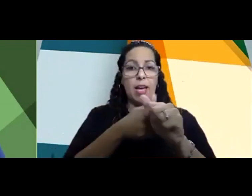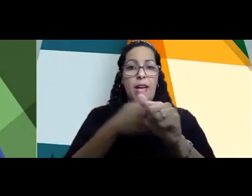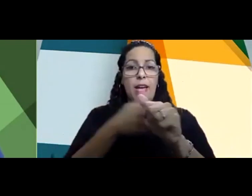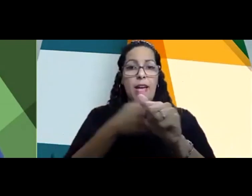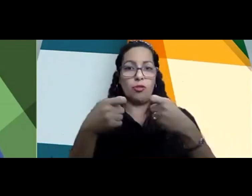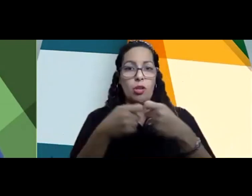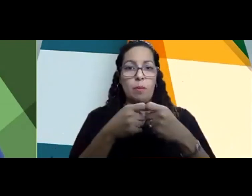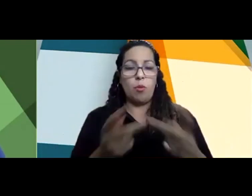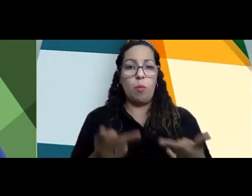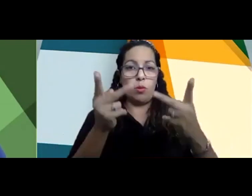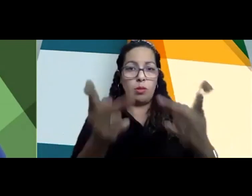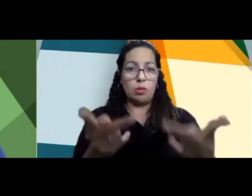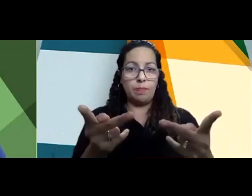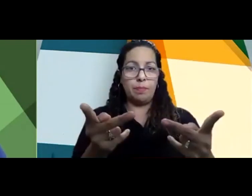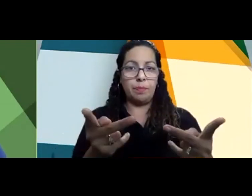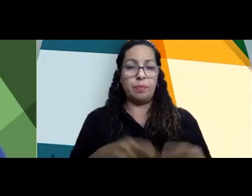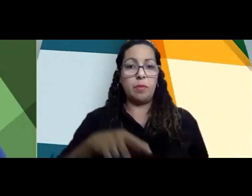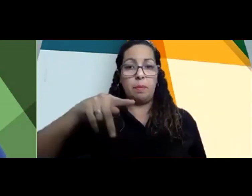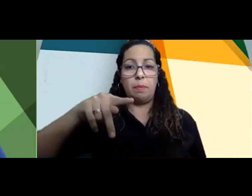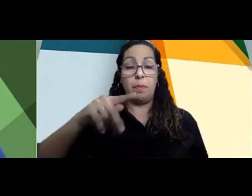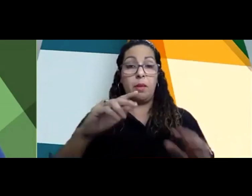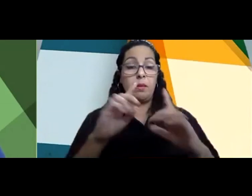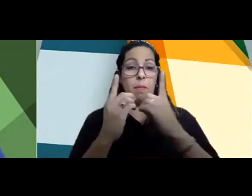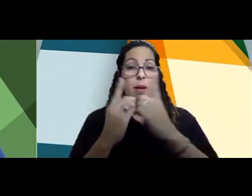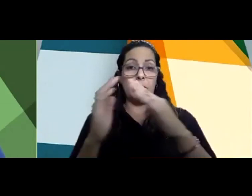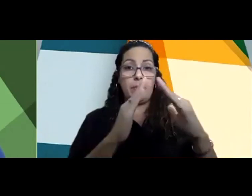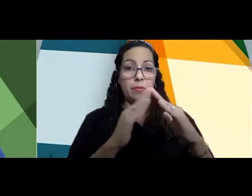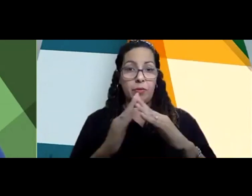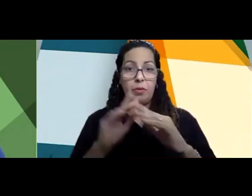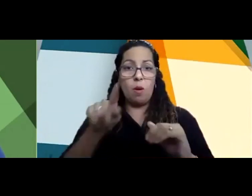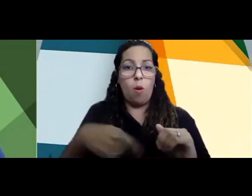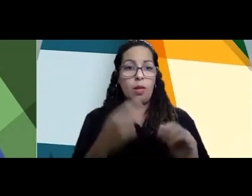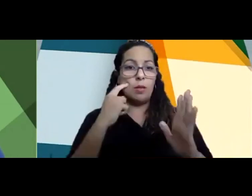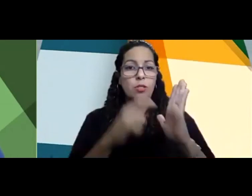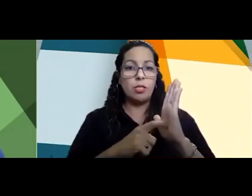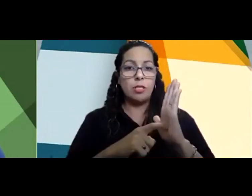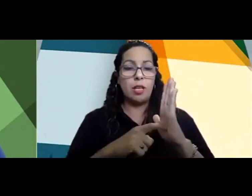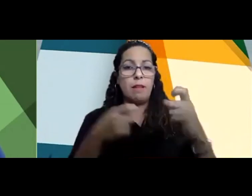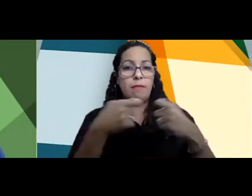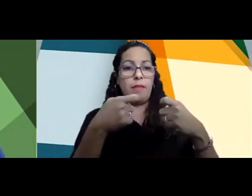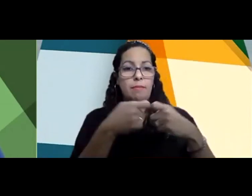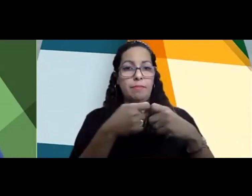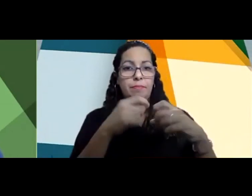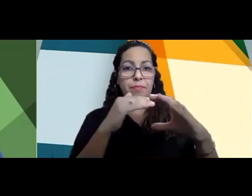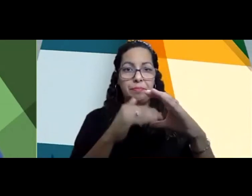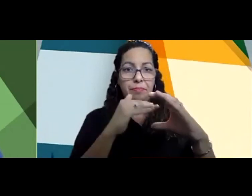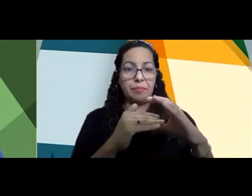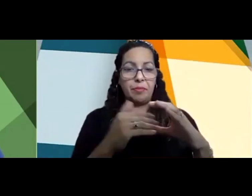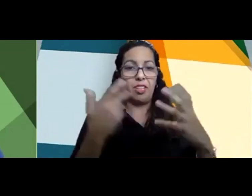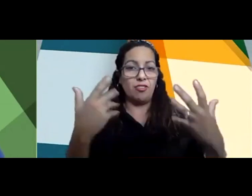proposal. The PRDOH will only consider electronic proposals that have been